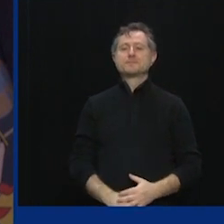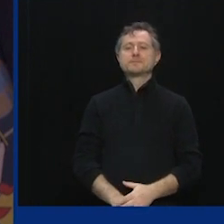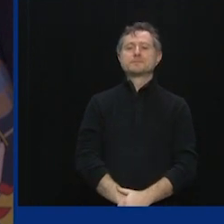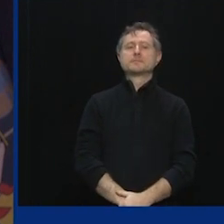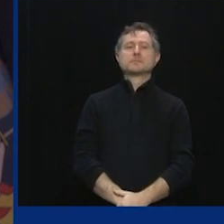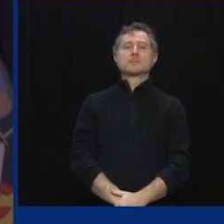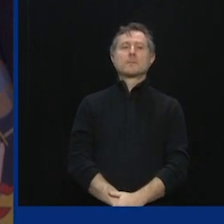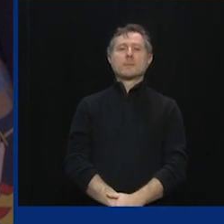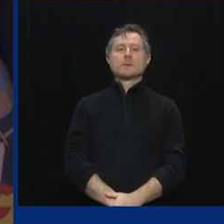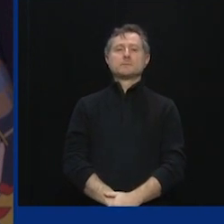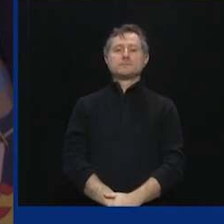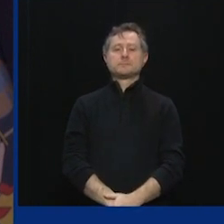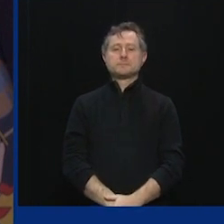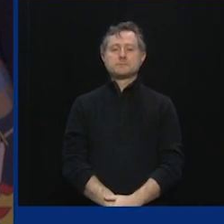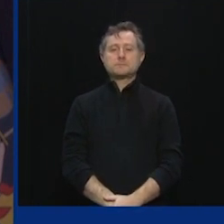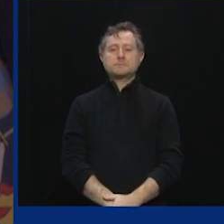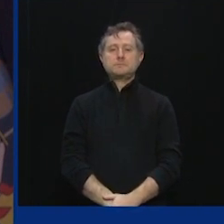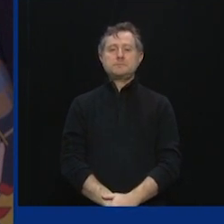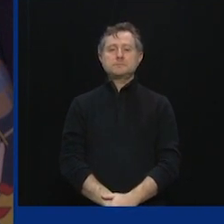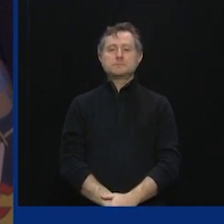Juliana?